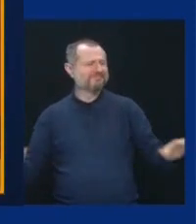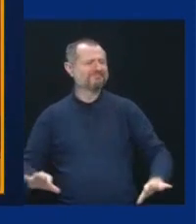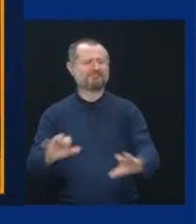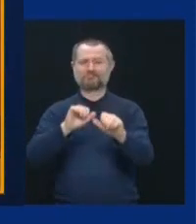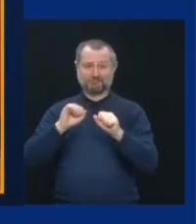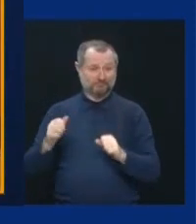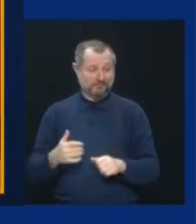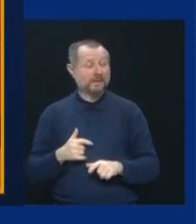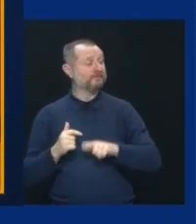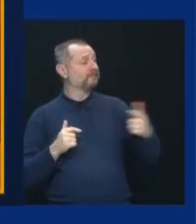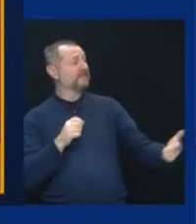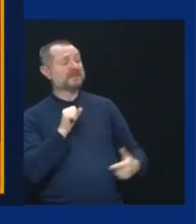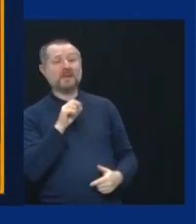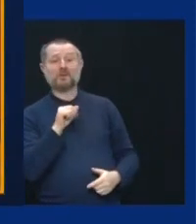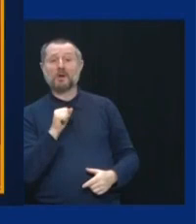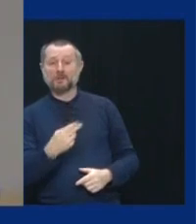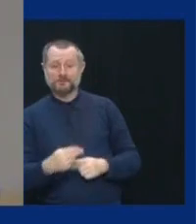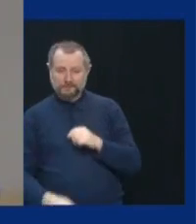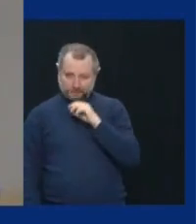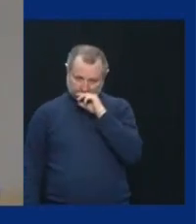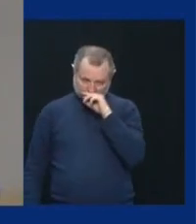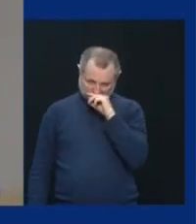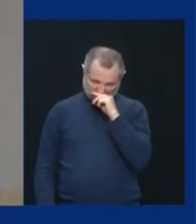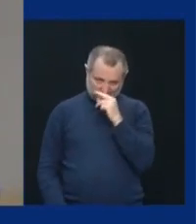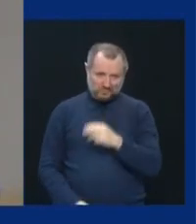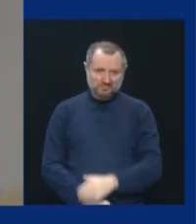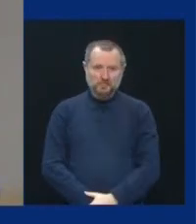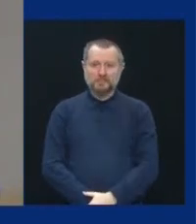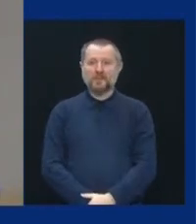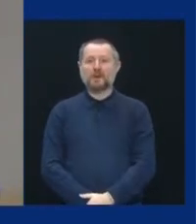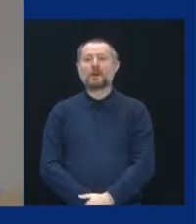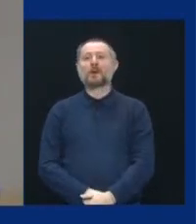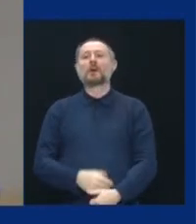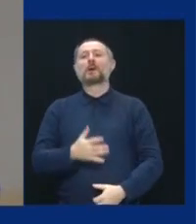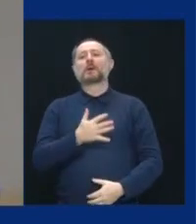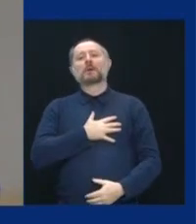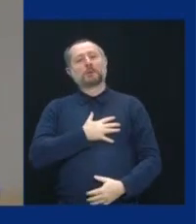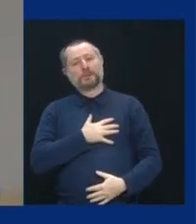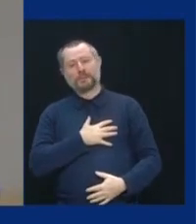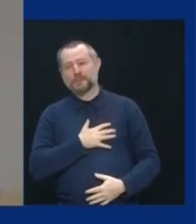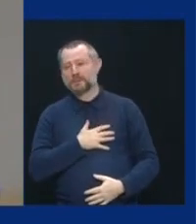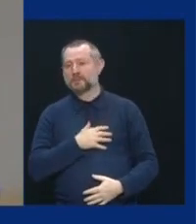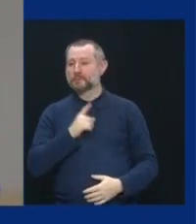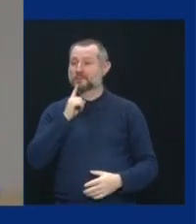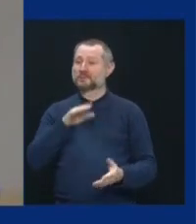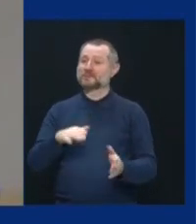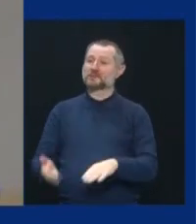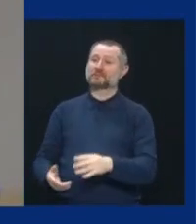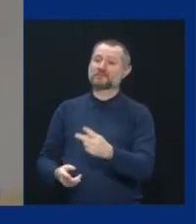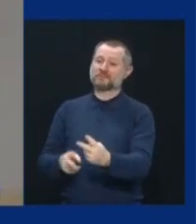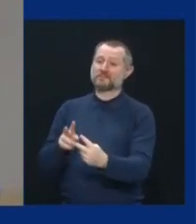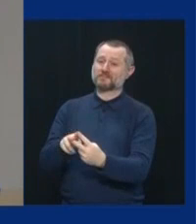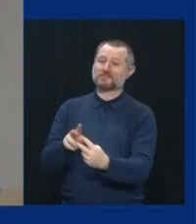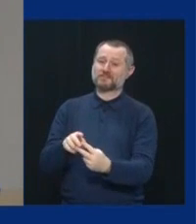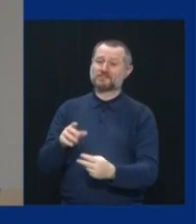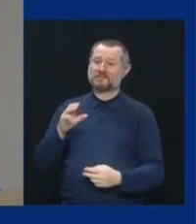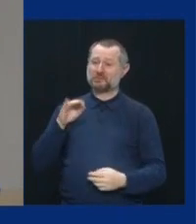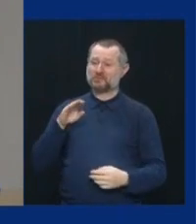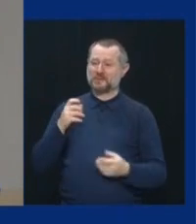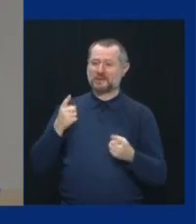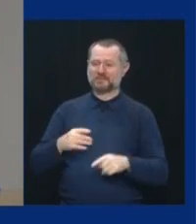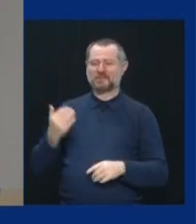Thanks, Pat. First, I just want to echo what you said and say my heart goes out to the victims of the crimes from the weekend and to their